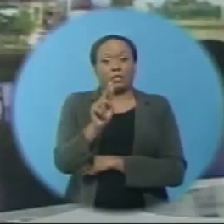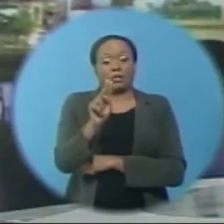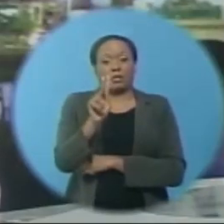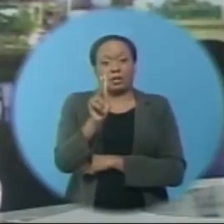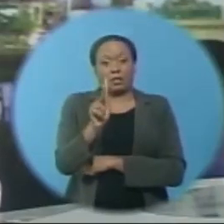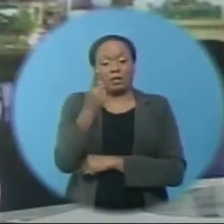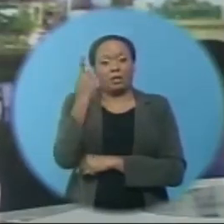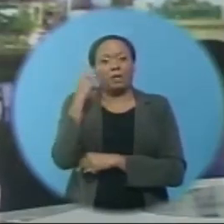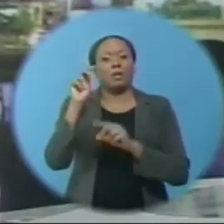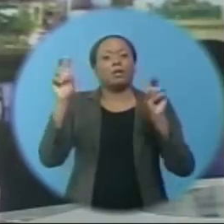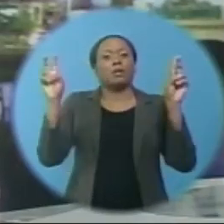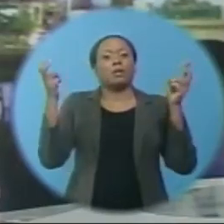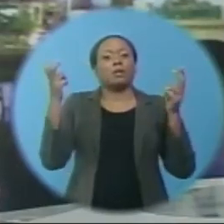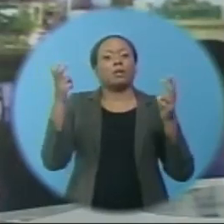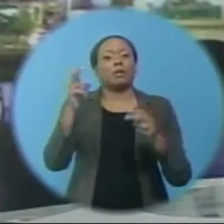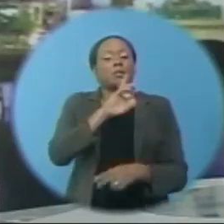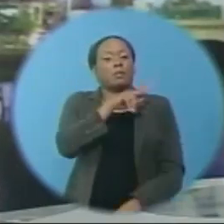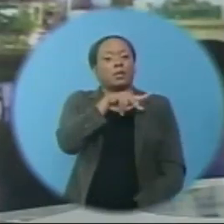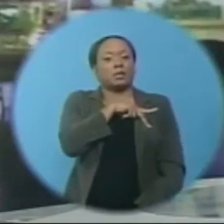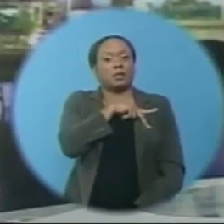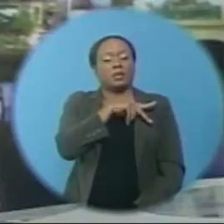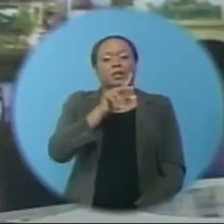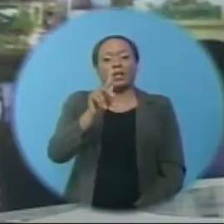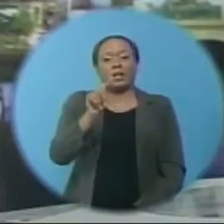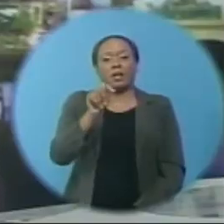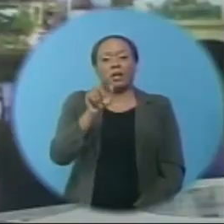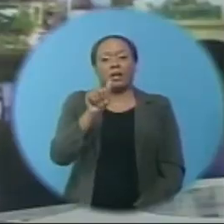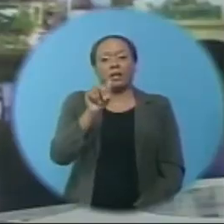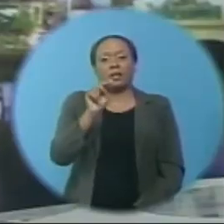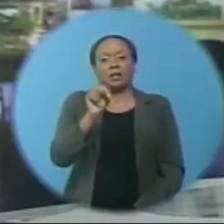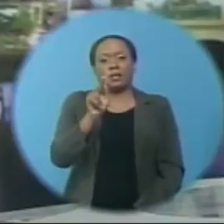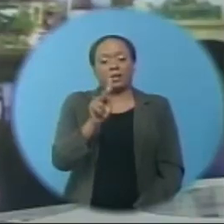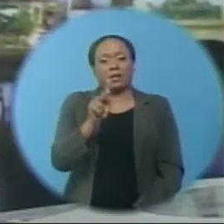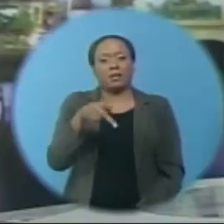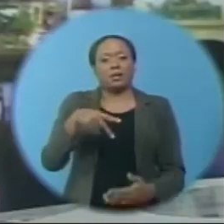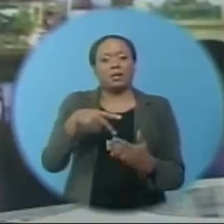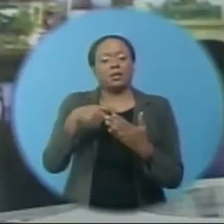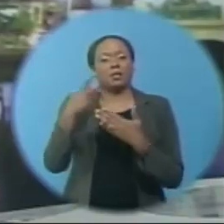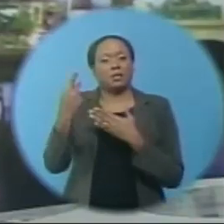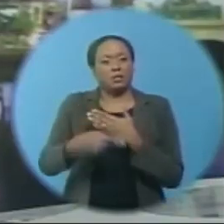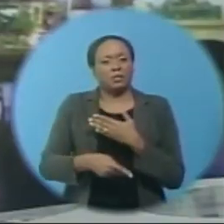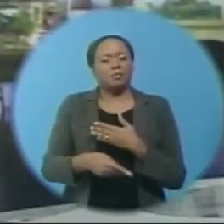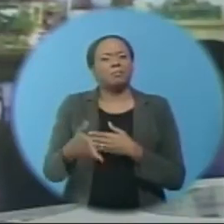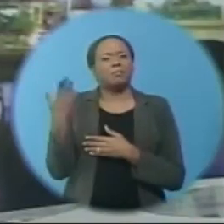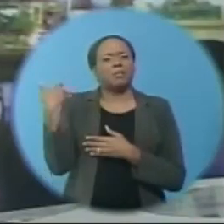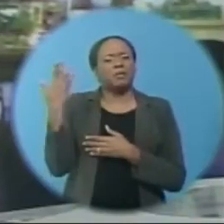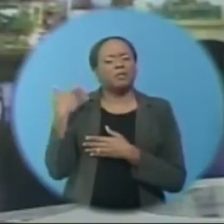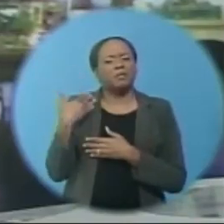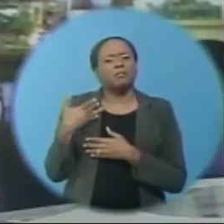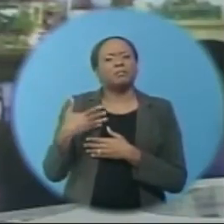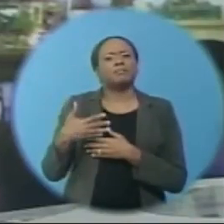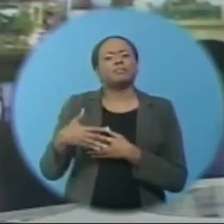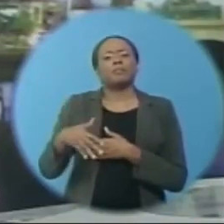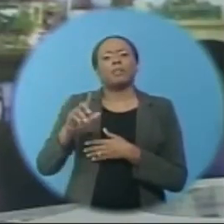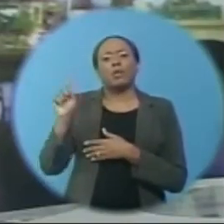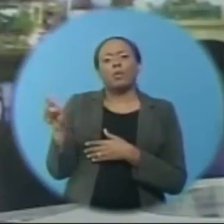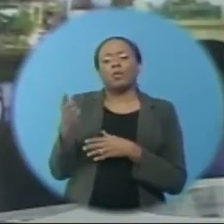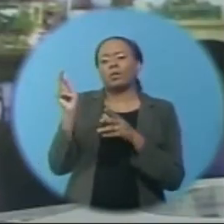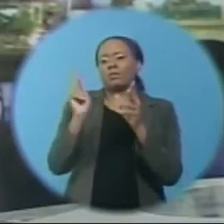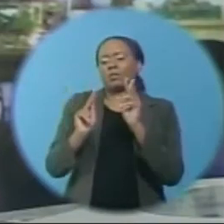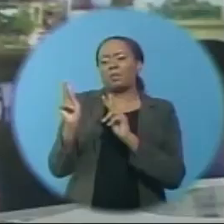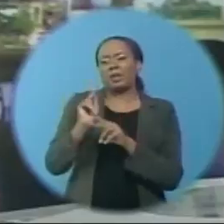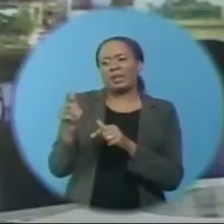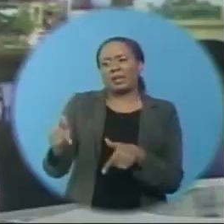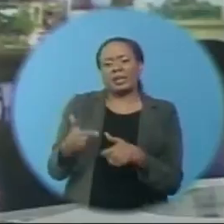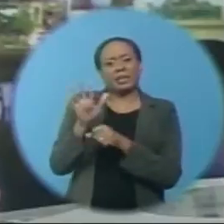Program. Now, initially, the PTP was for residents in areas hardest hit by outages due to drought conditions over the